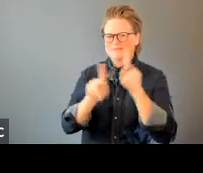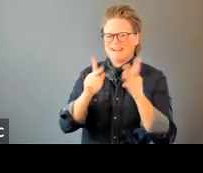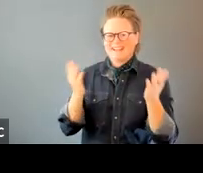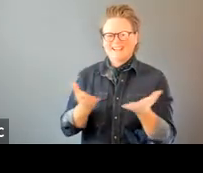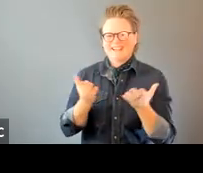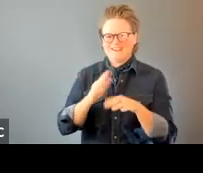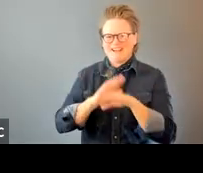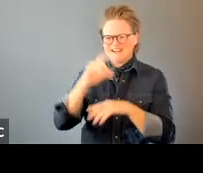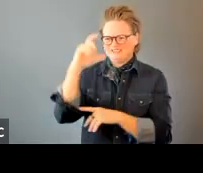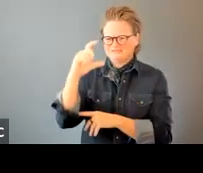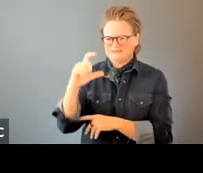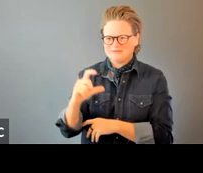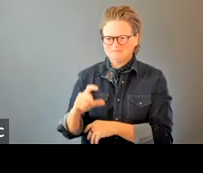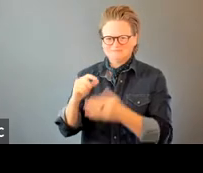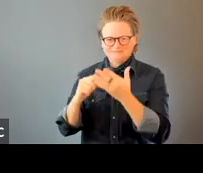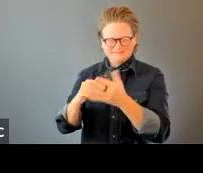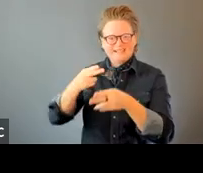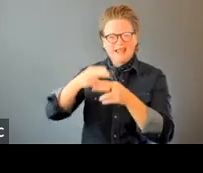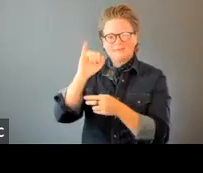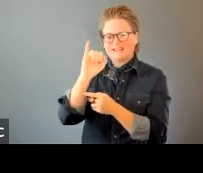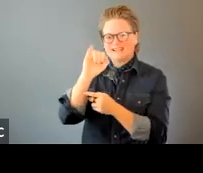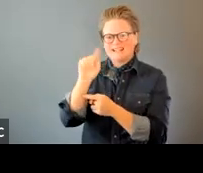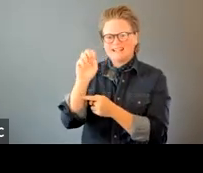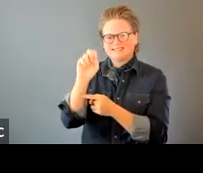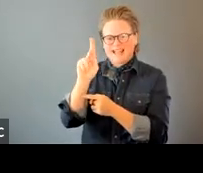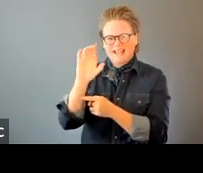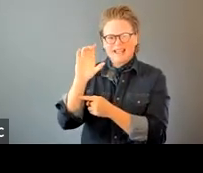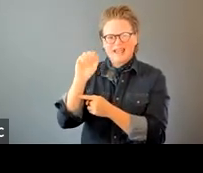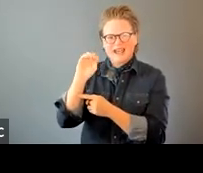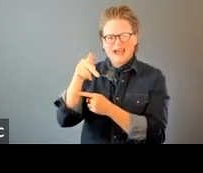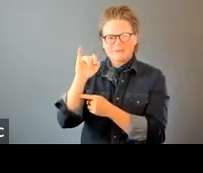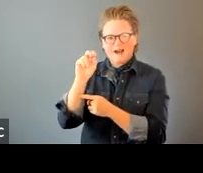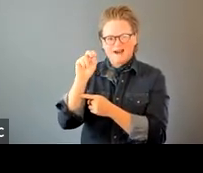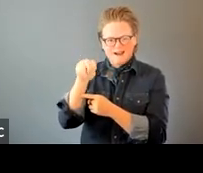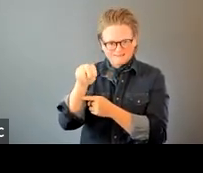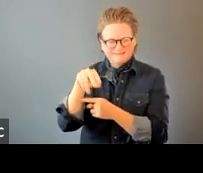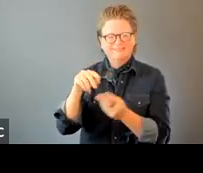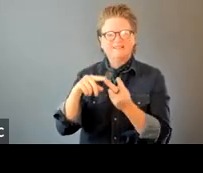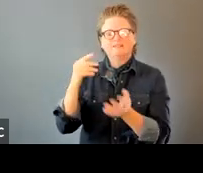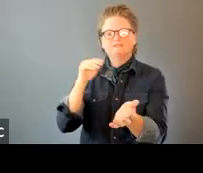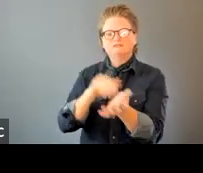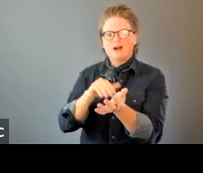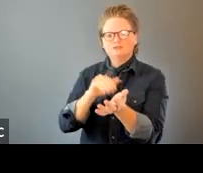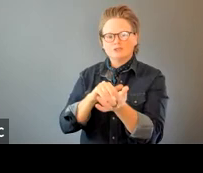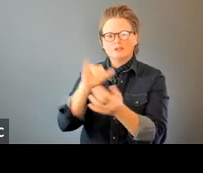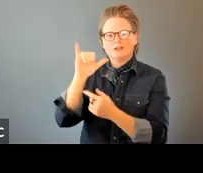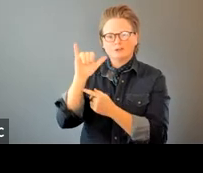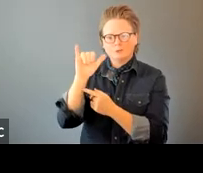We have three important people here on our Zoom today that you can see: Isaac,